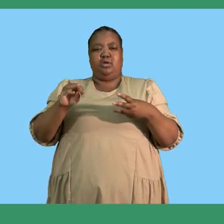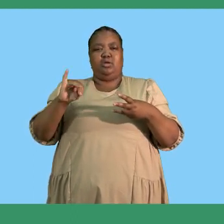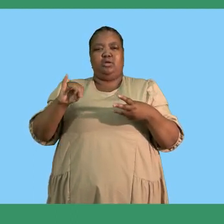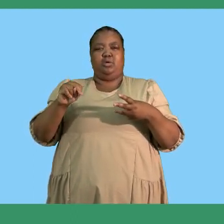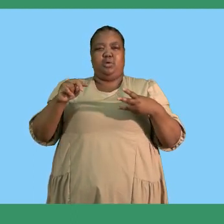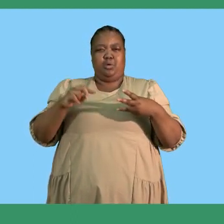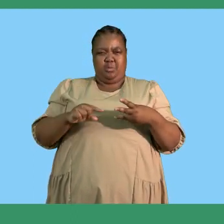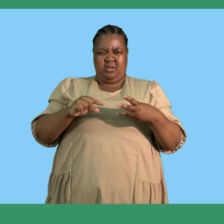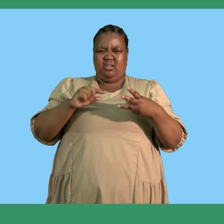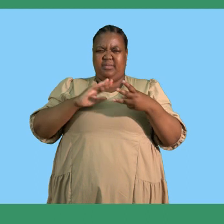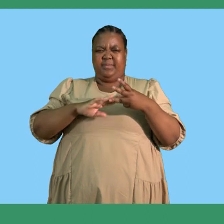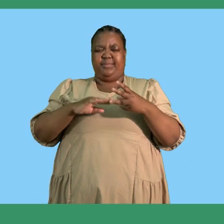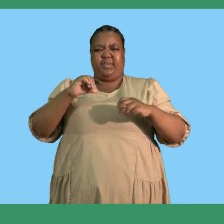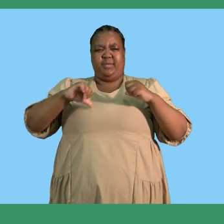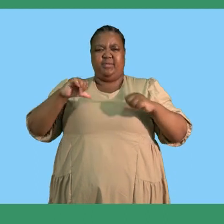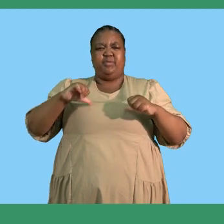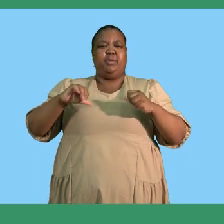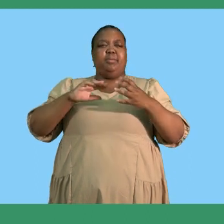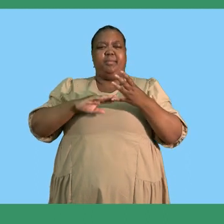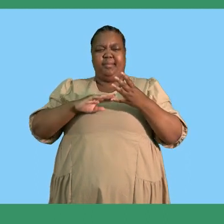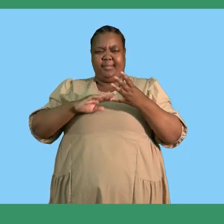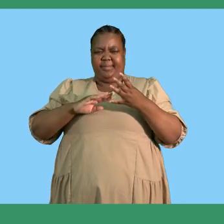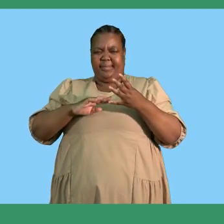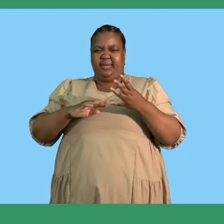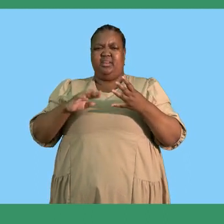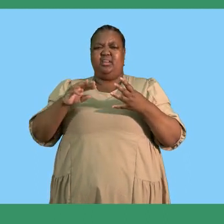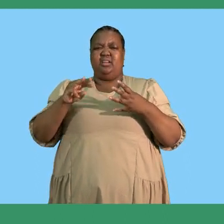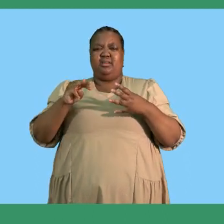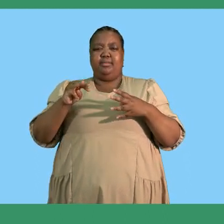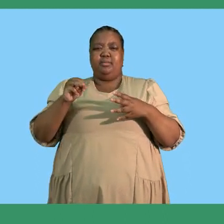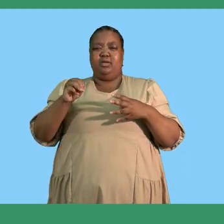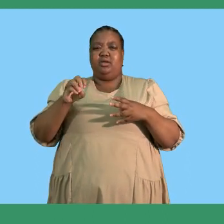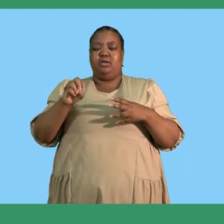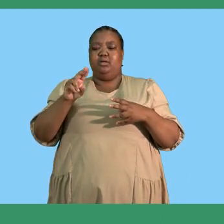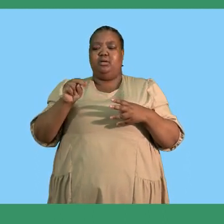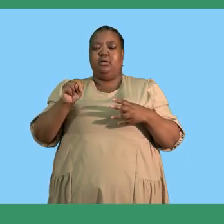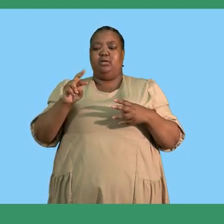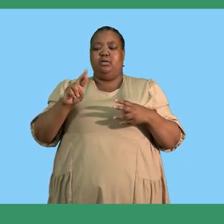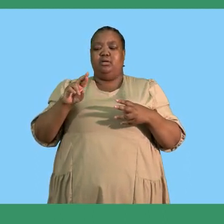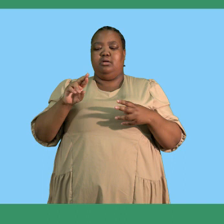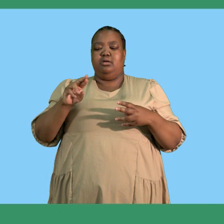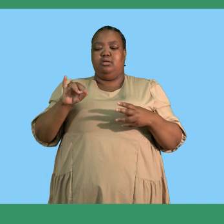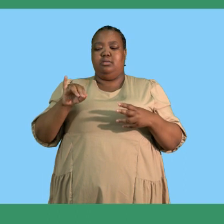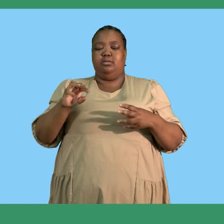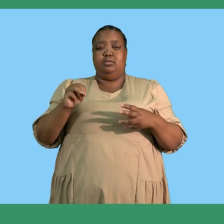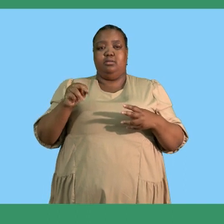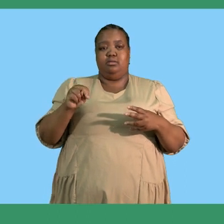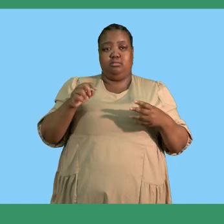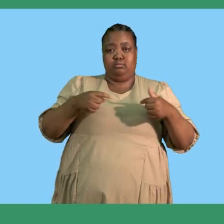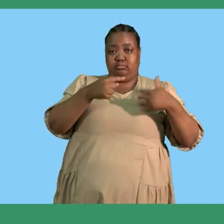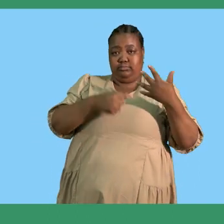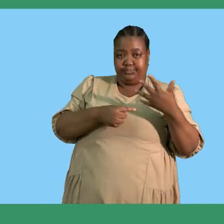to remember is that you do not have to write this as it appears here. You can either write